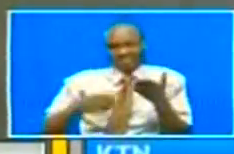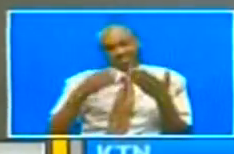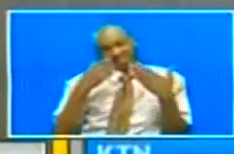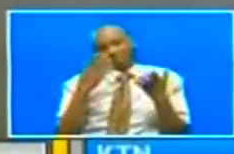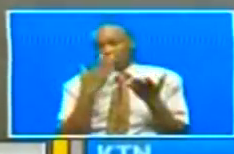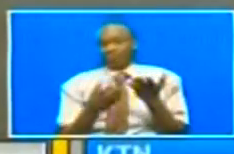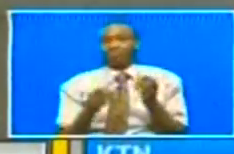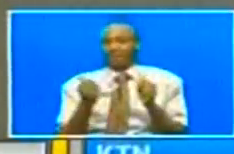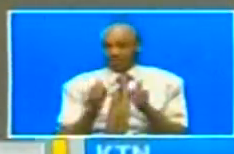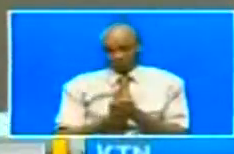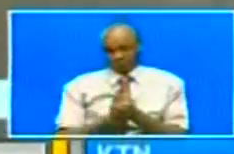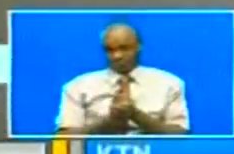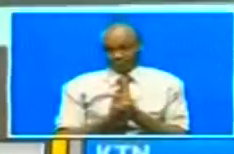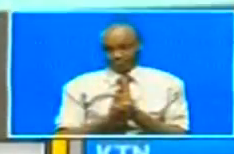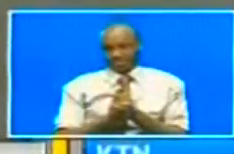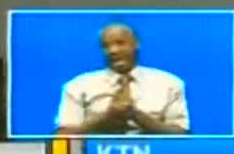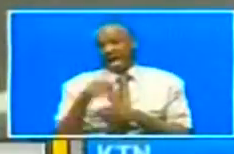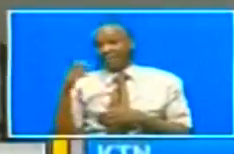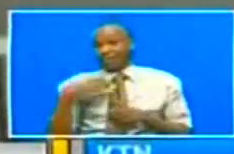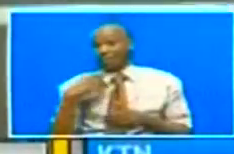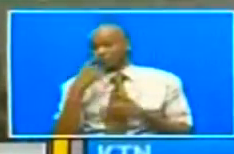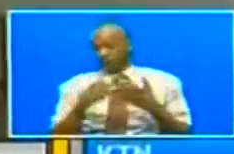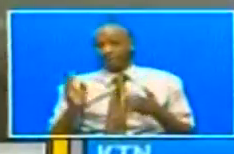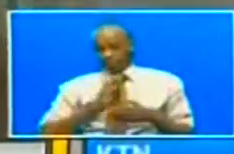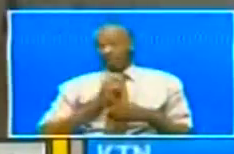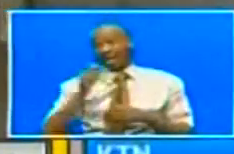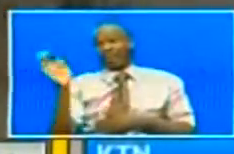of the tender would be carried out. Others recalled by the board